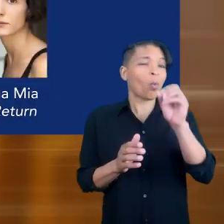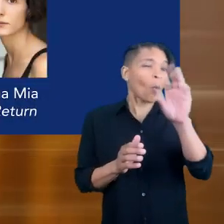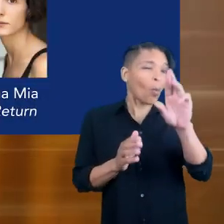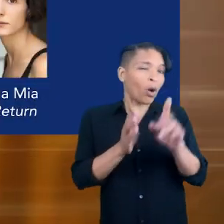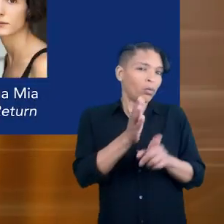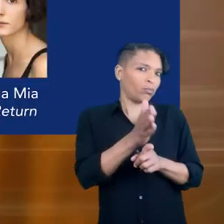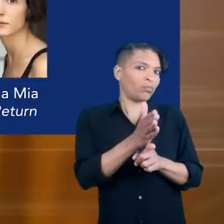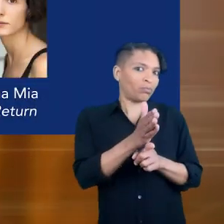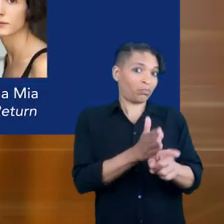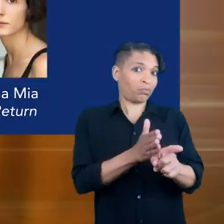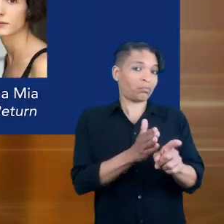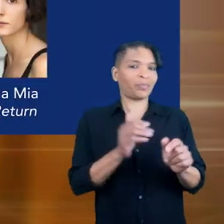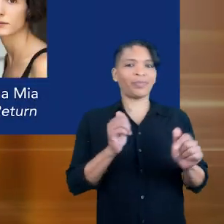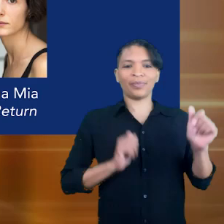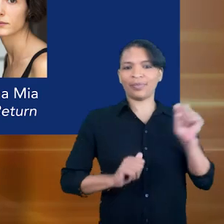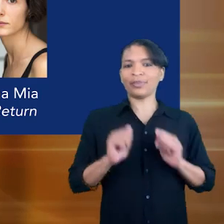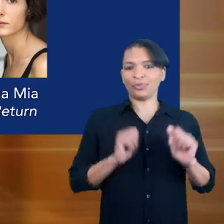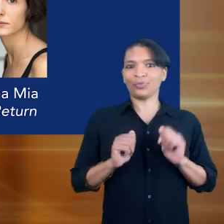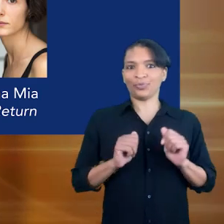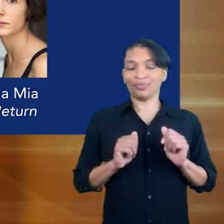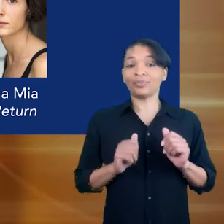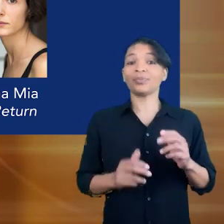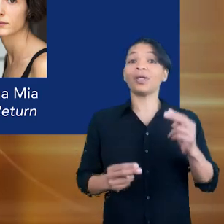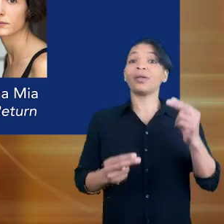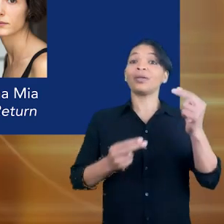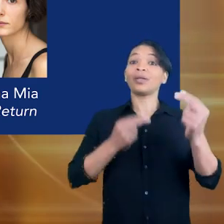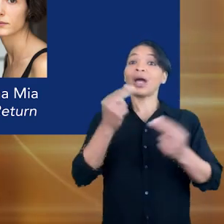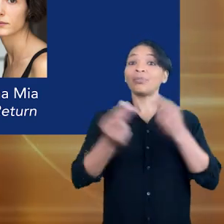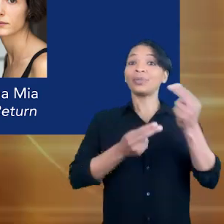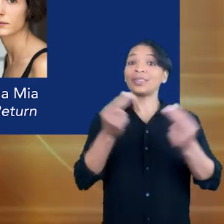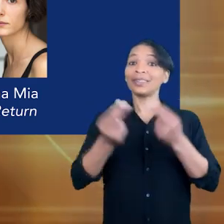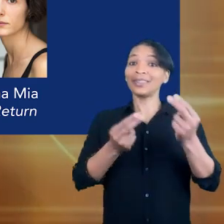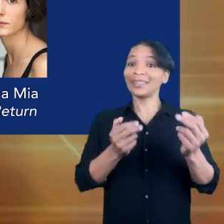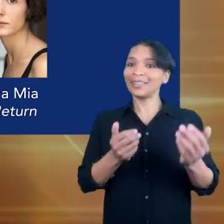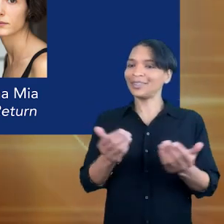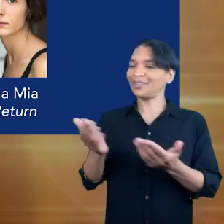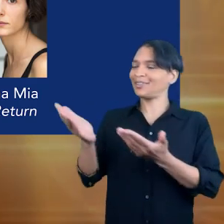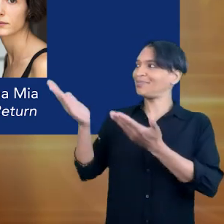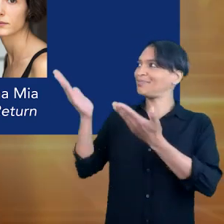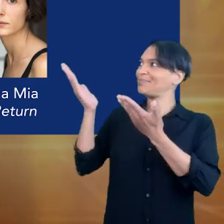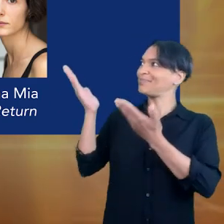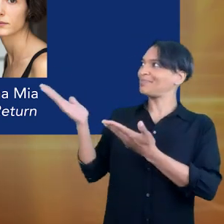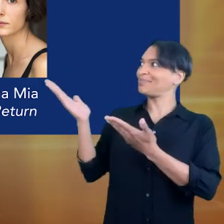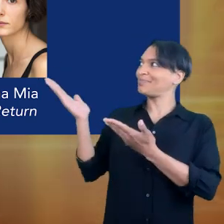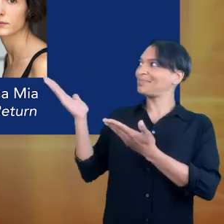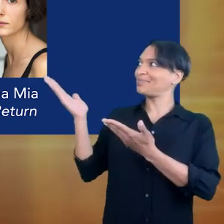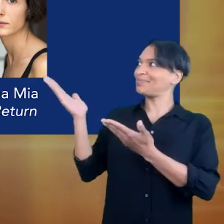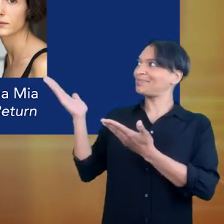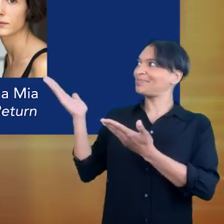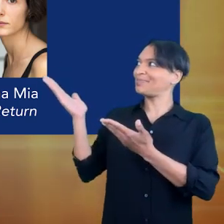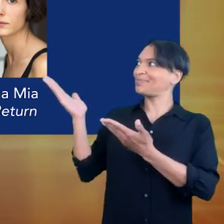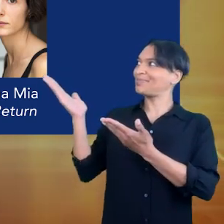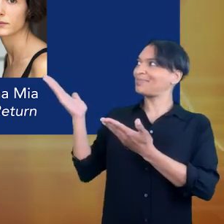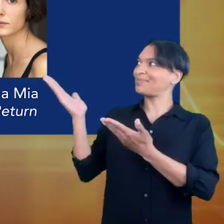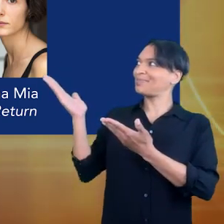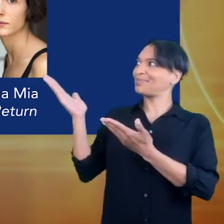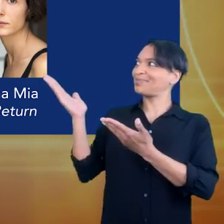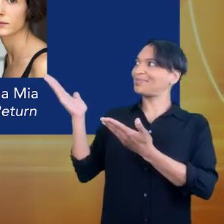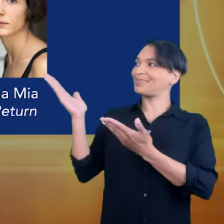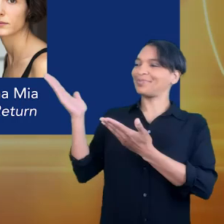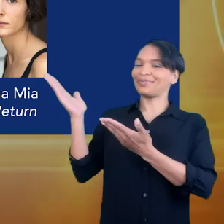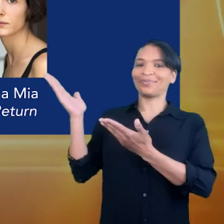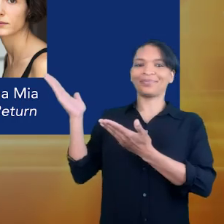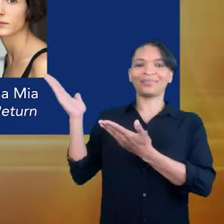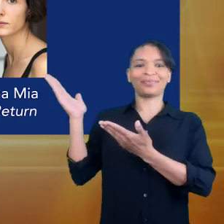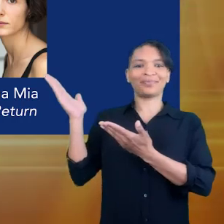Arlequin Players Theater; Anne Gottlieb, The Seagull, Arlequin Players Theater; Lily Kaufman, Cry It